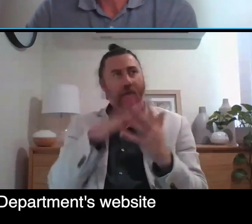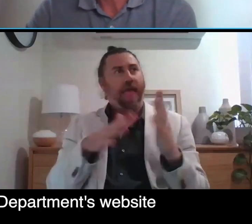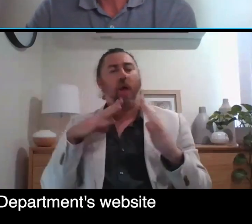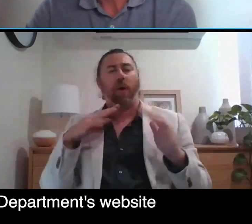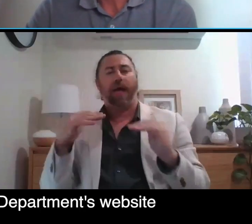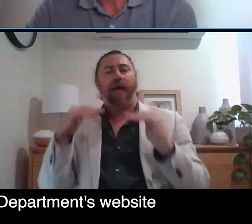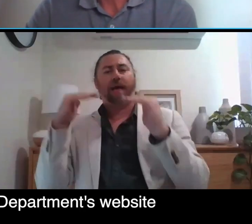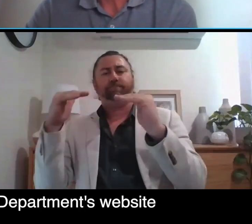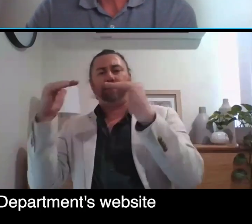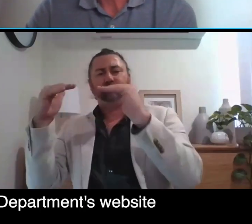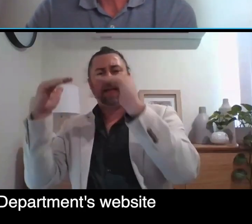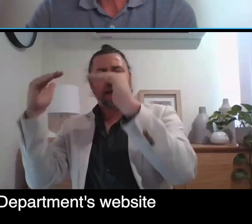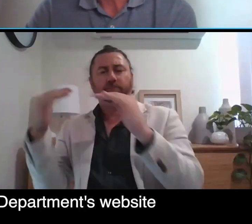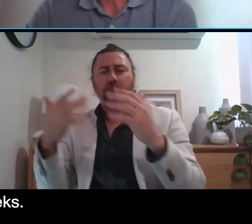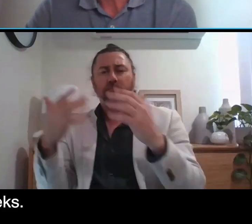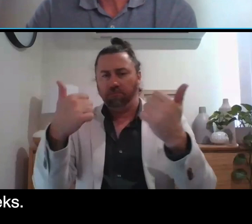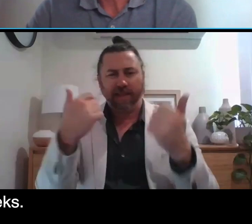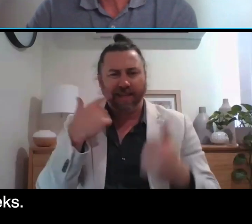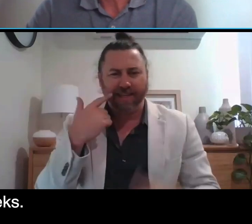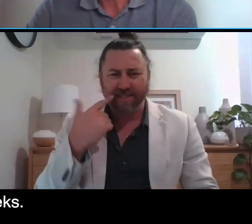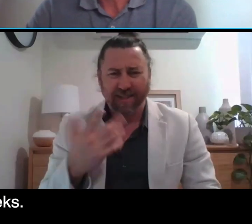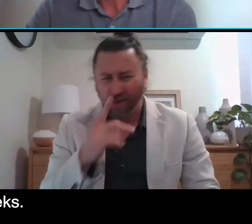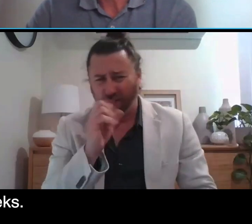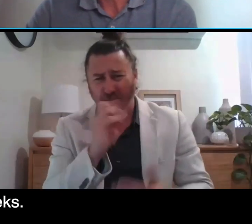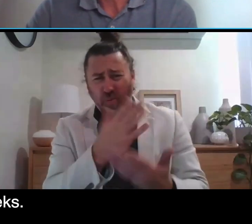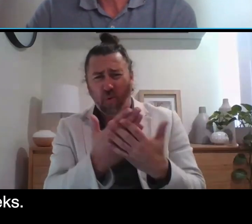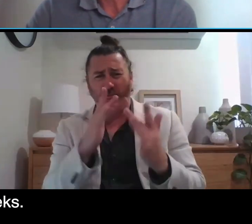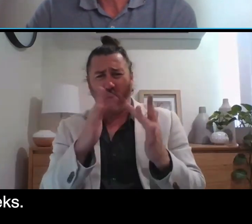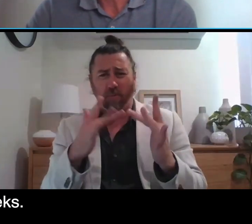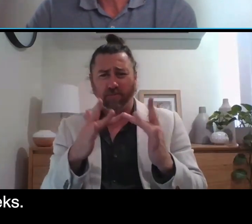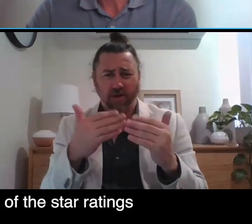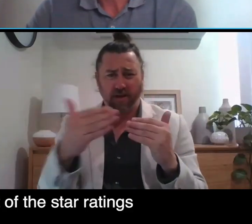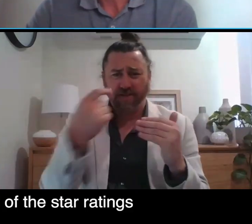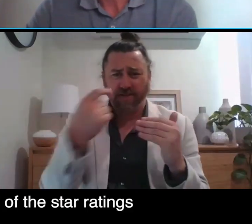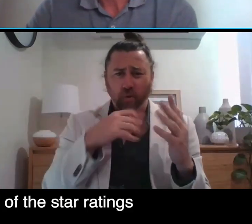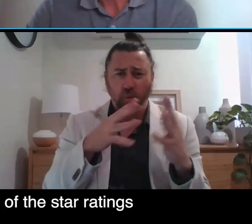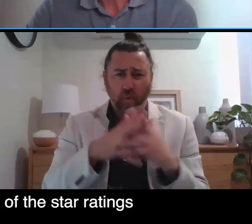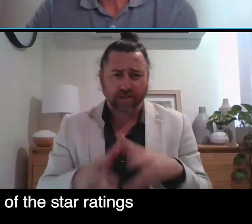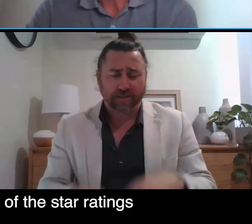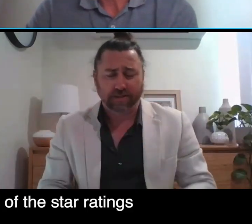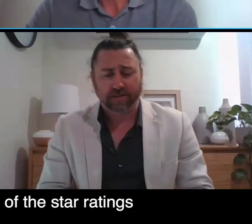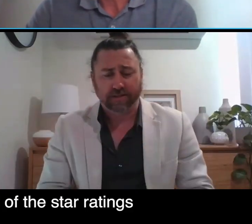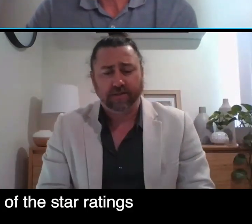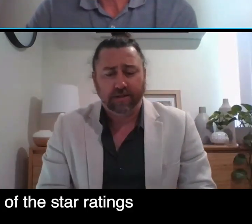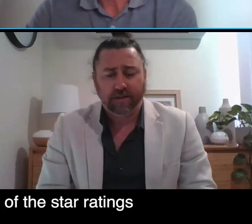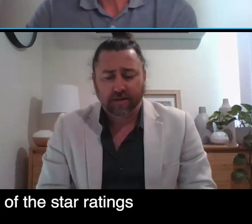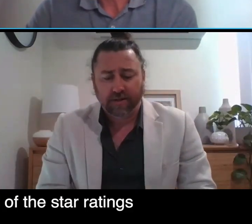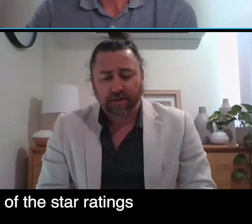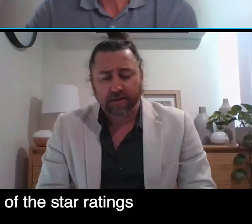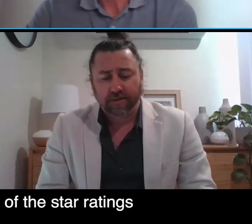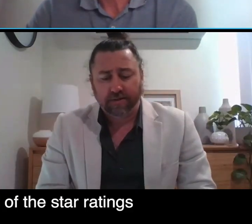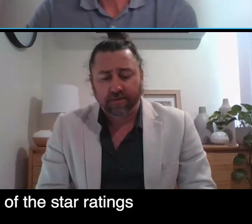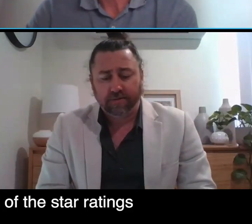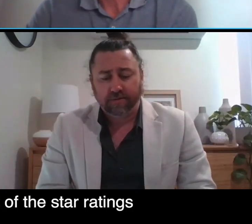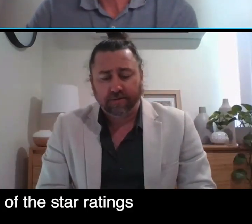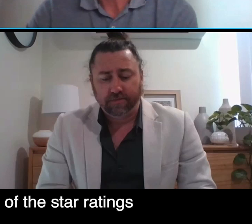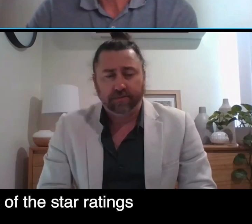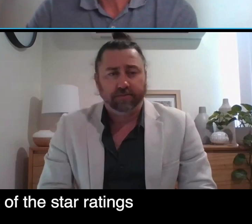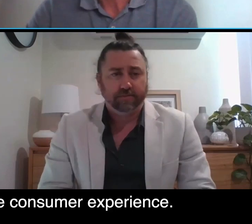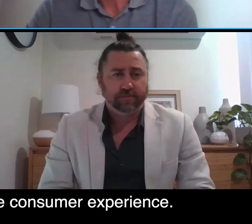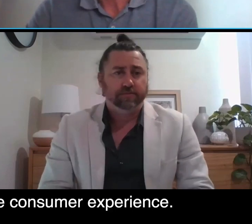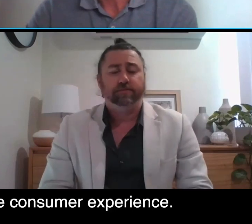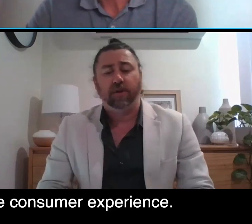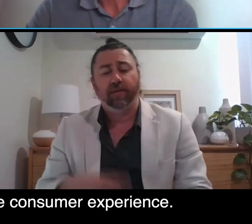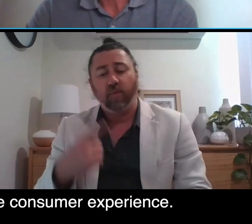They will be made available on the department's website in the coming weeks. But if I walk through each aspect of the